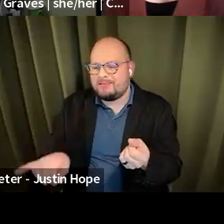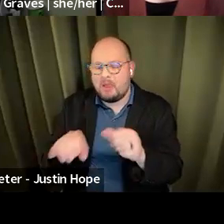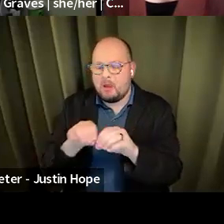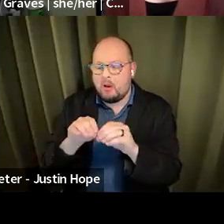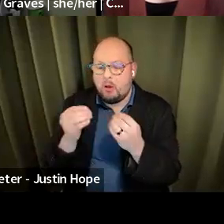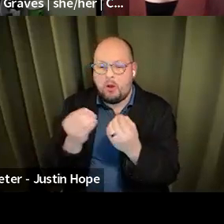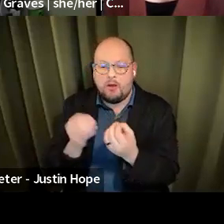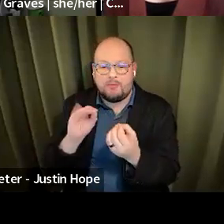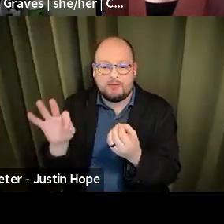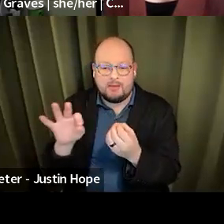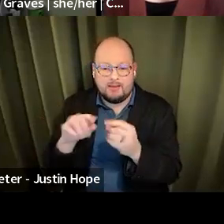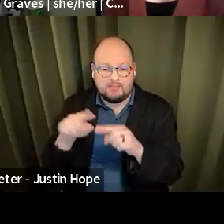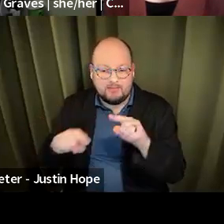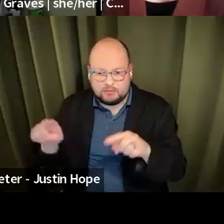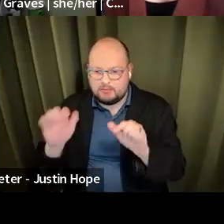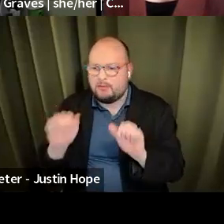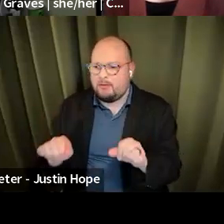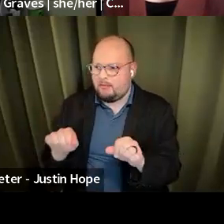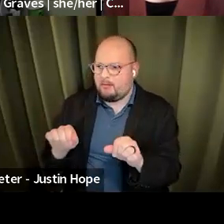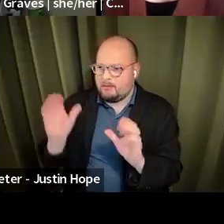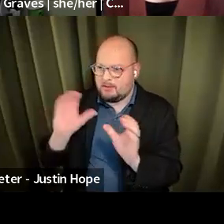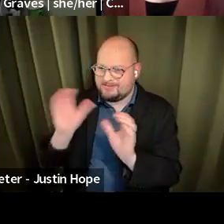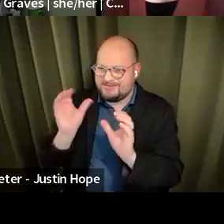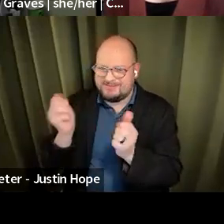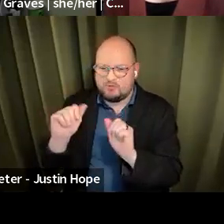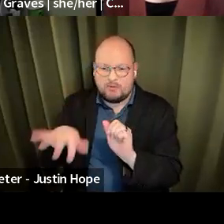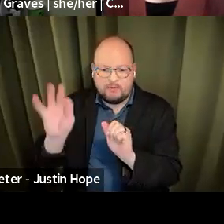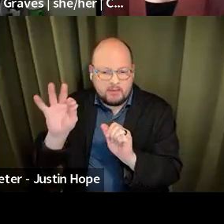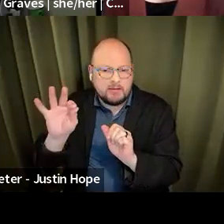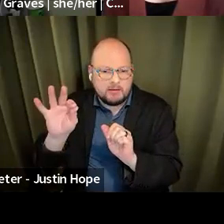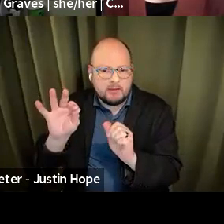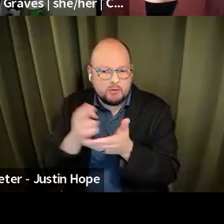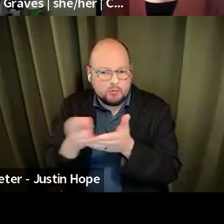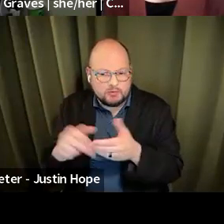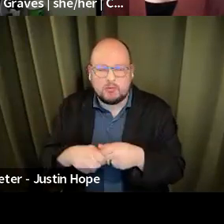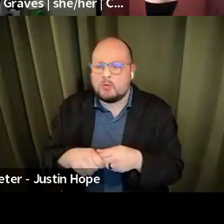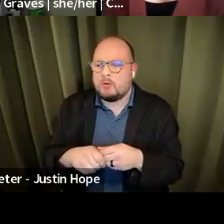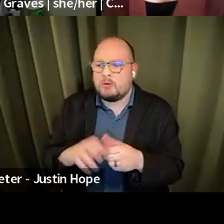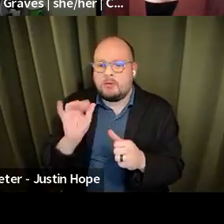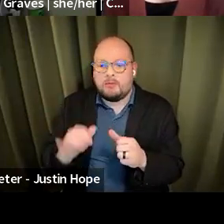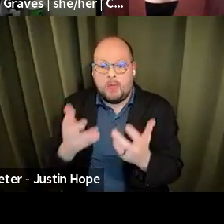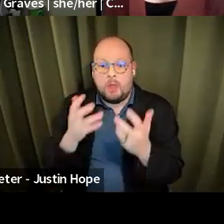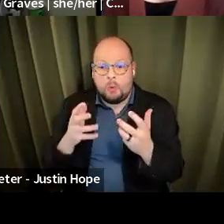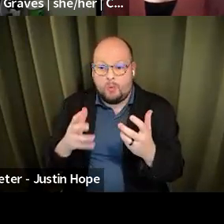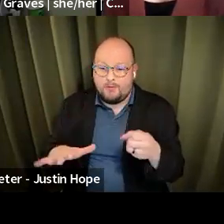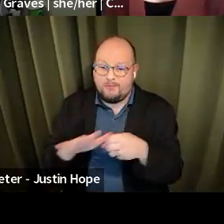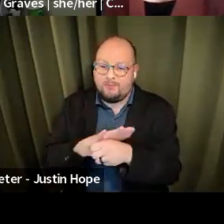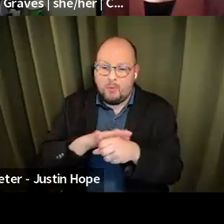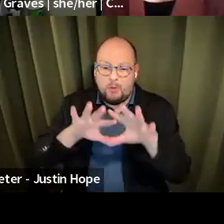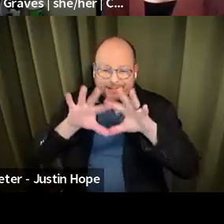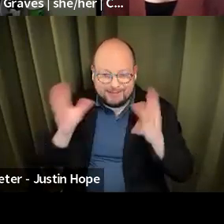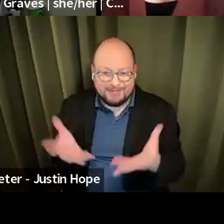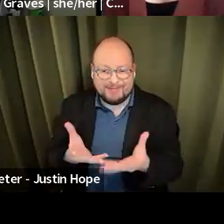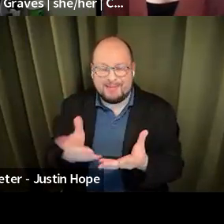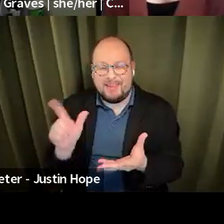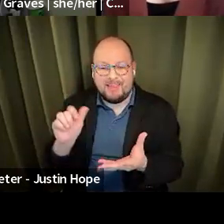make them available for people. But that's one challenge of having a really comprehensive language access plan is, you